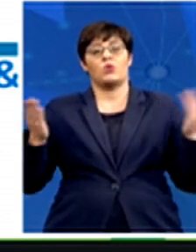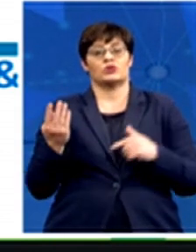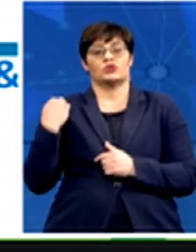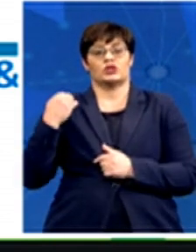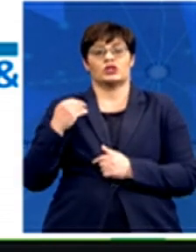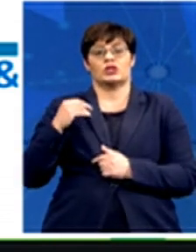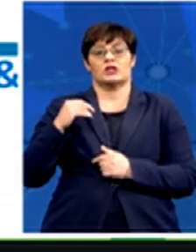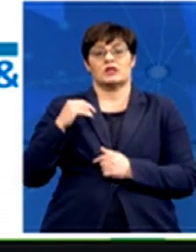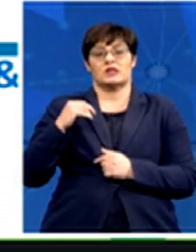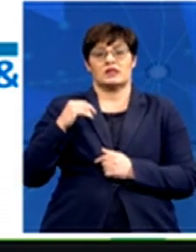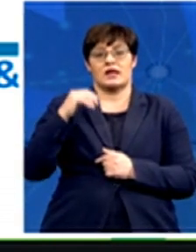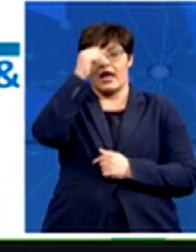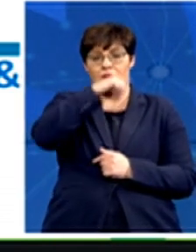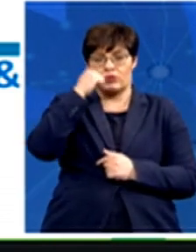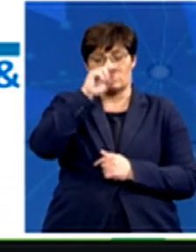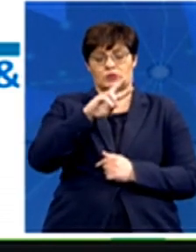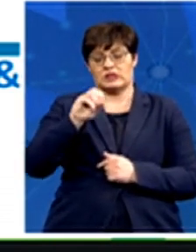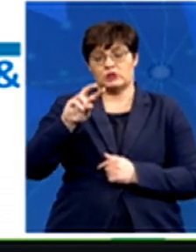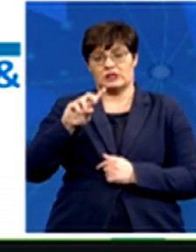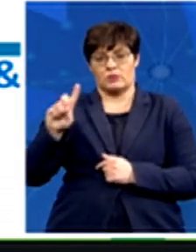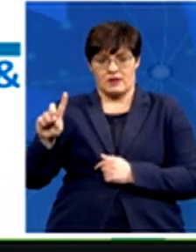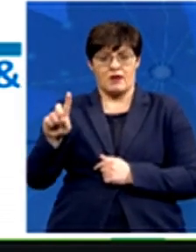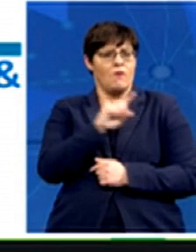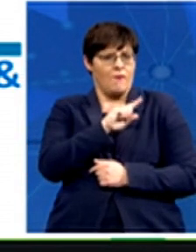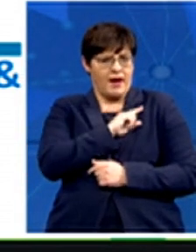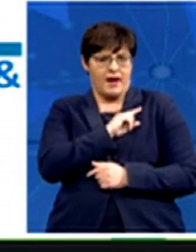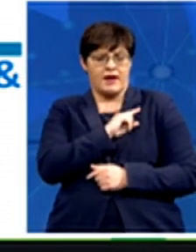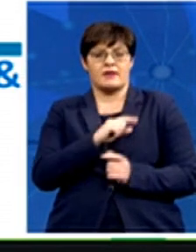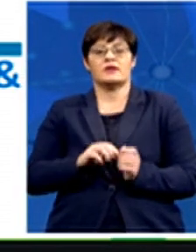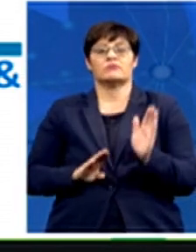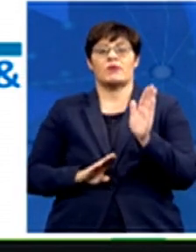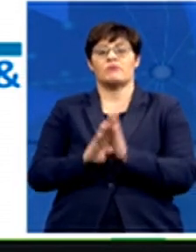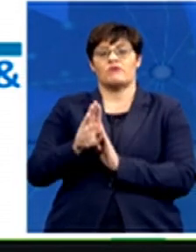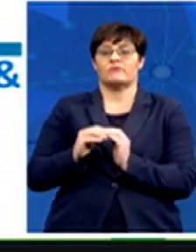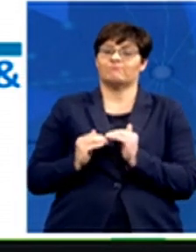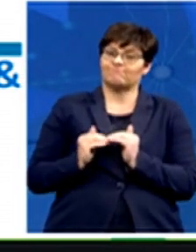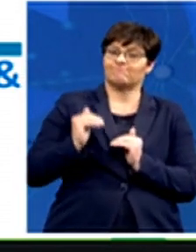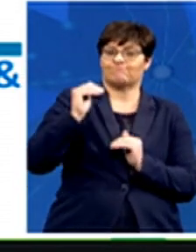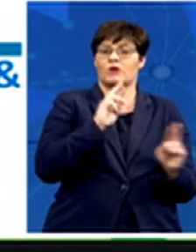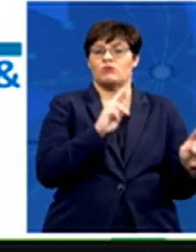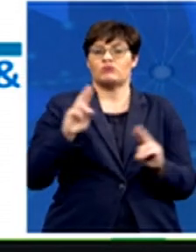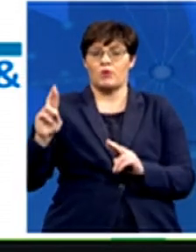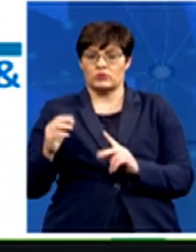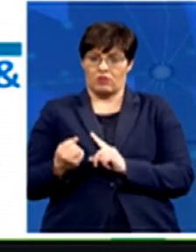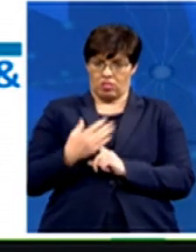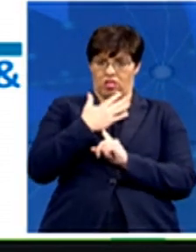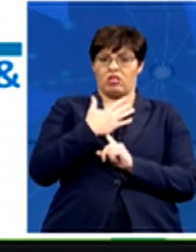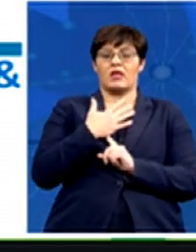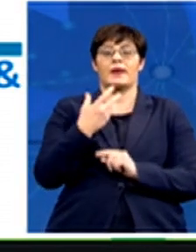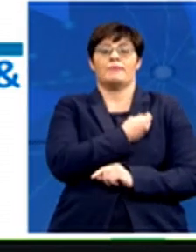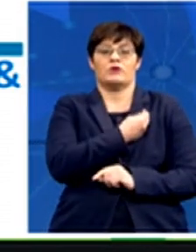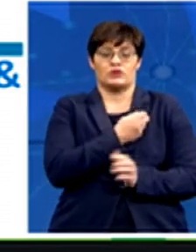2021 to improve and increase reporting of adverse events following immunization and adverse